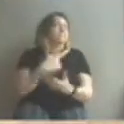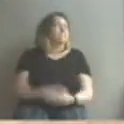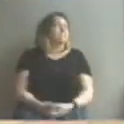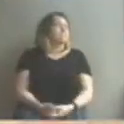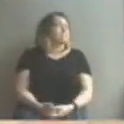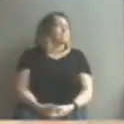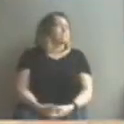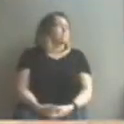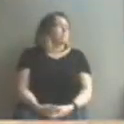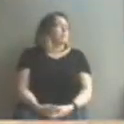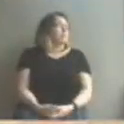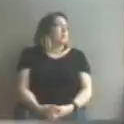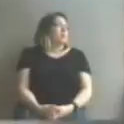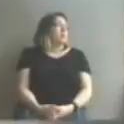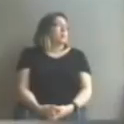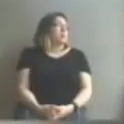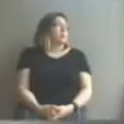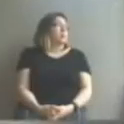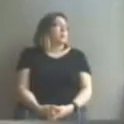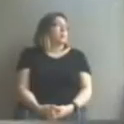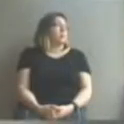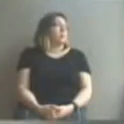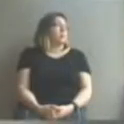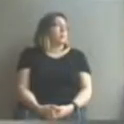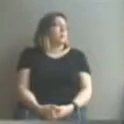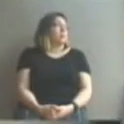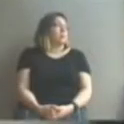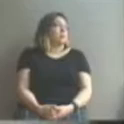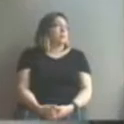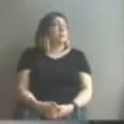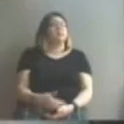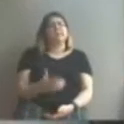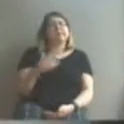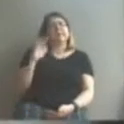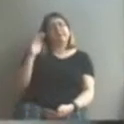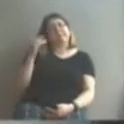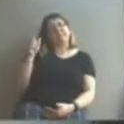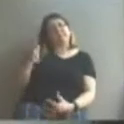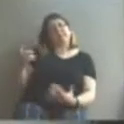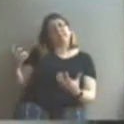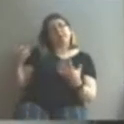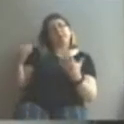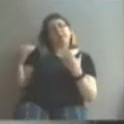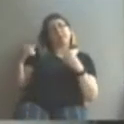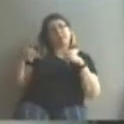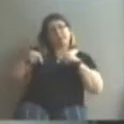Okay, it just strikes me as those are should be very aligned